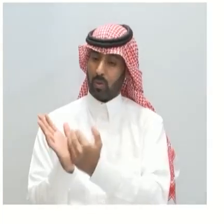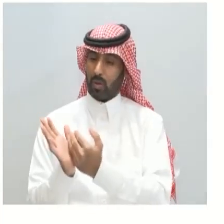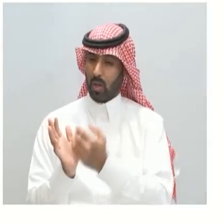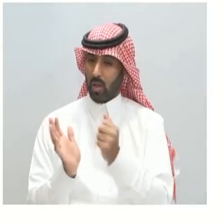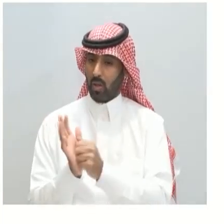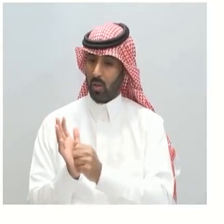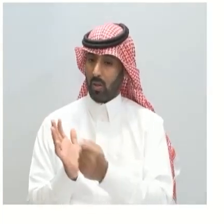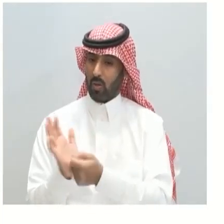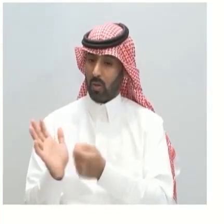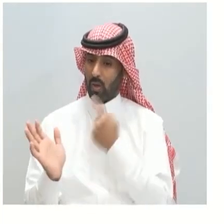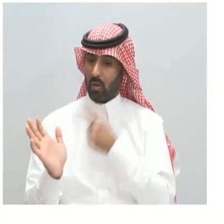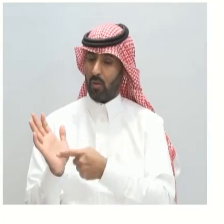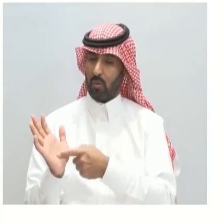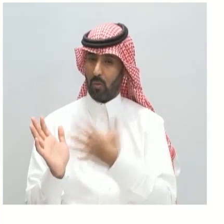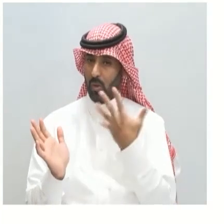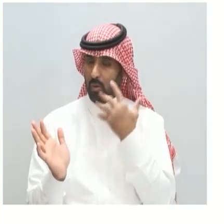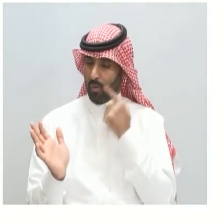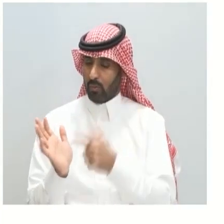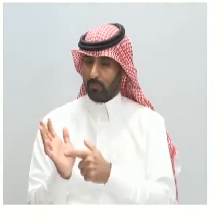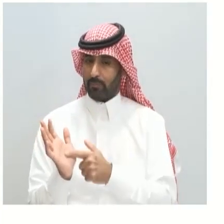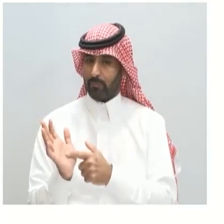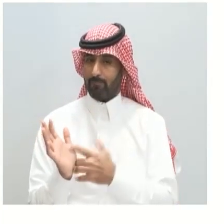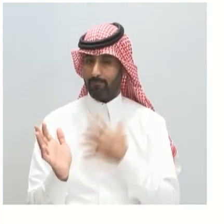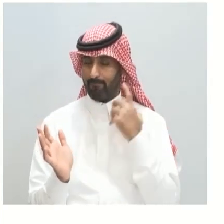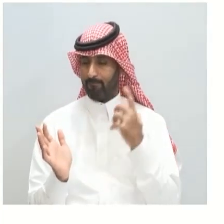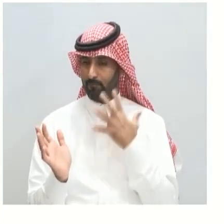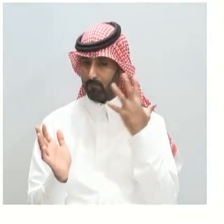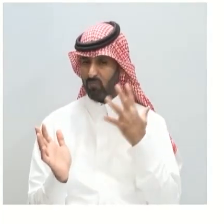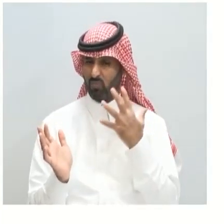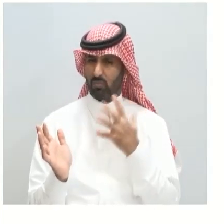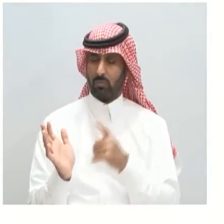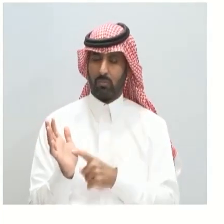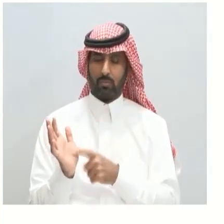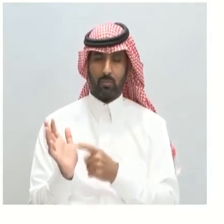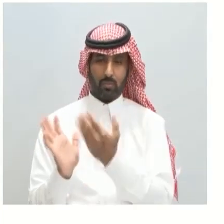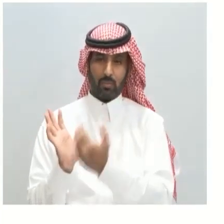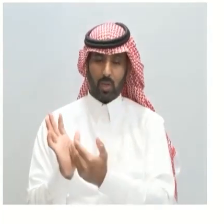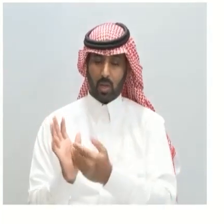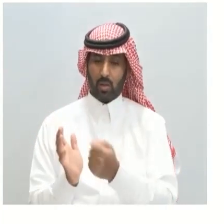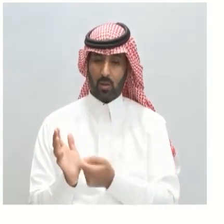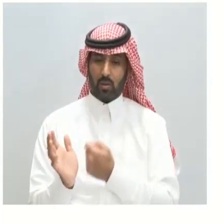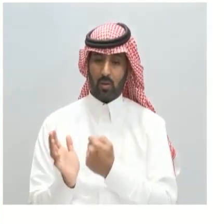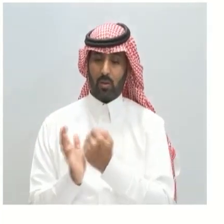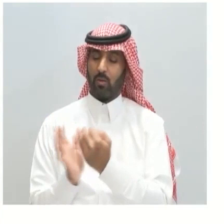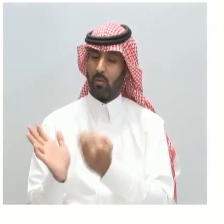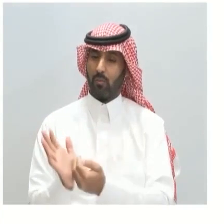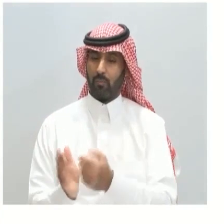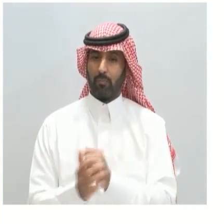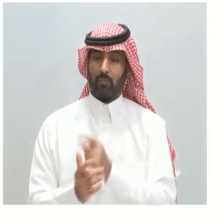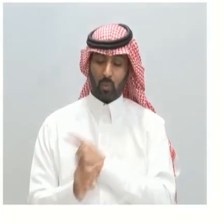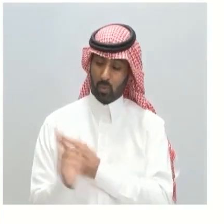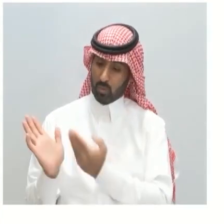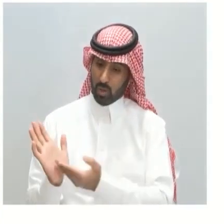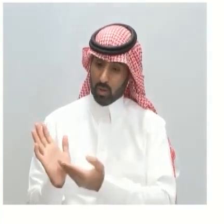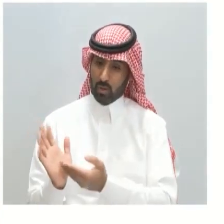I'm getting nervous. I'm getting nervous. This is a progressive, of course. I'm getting